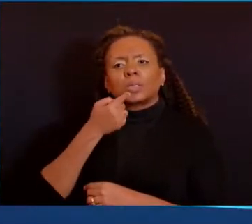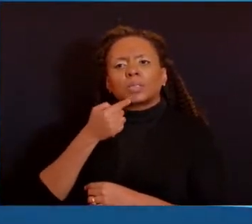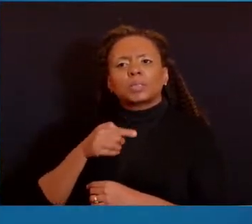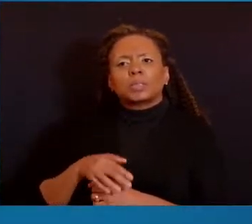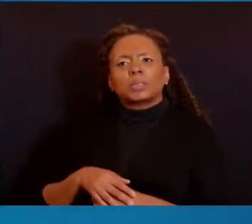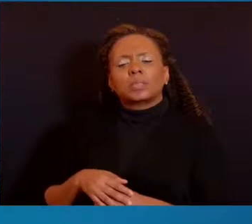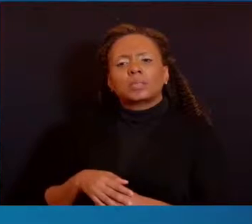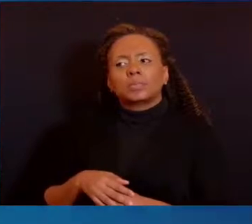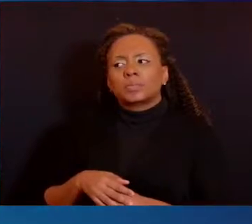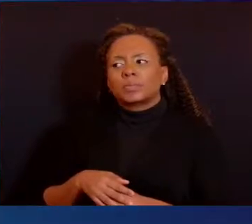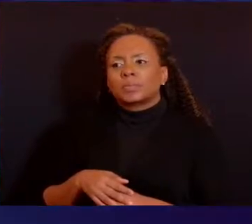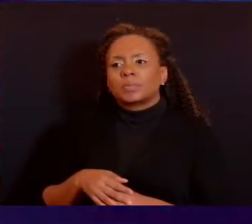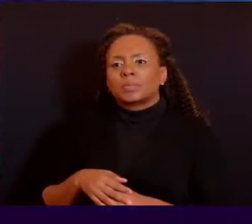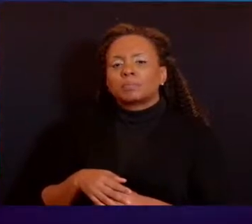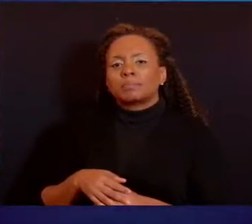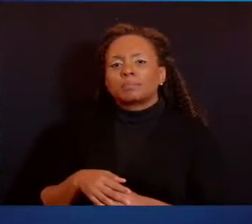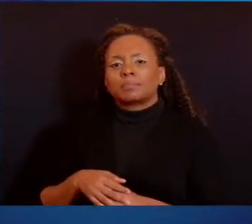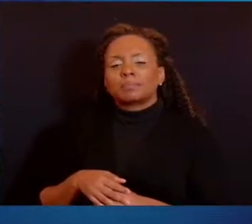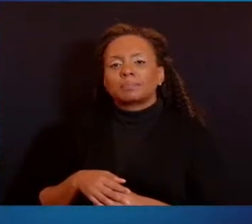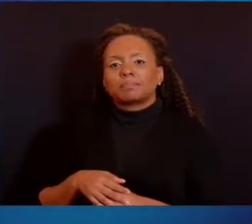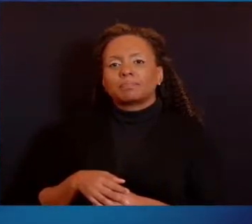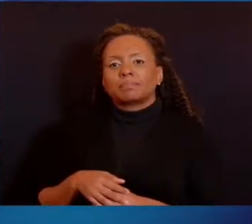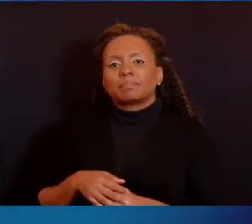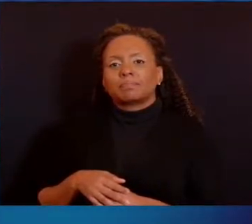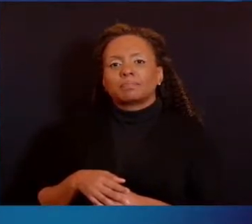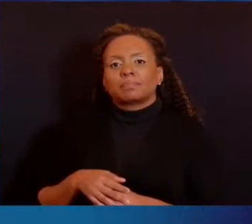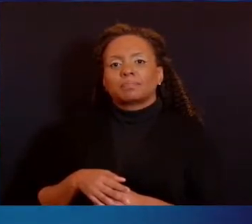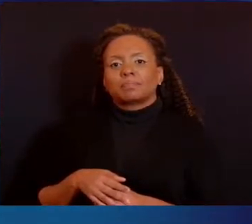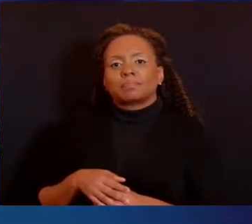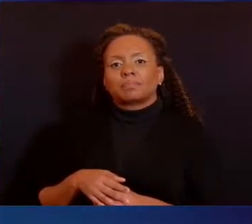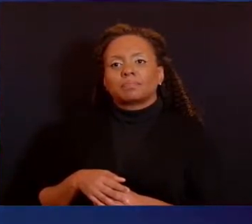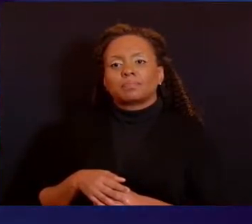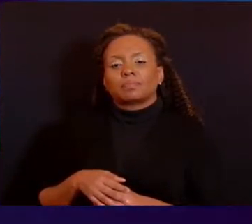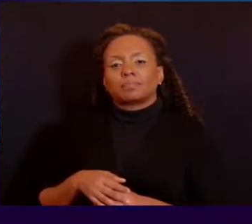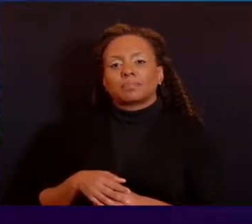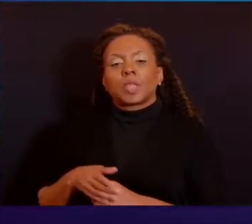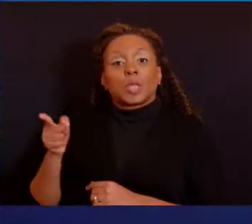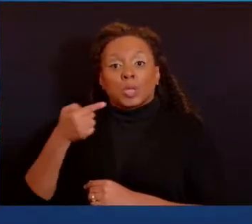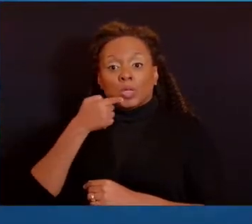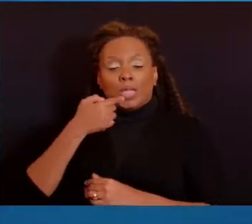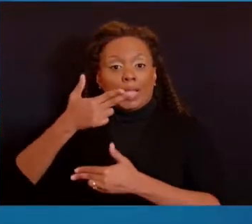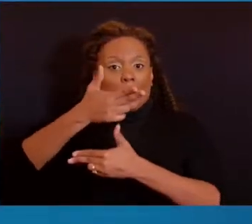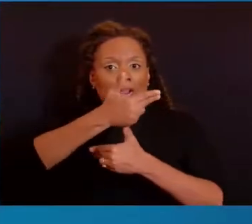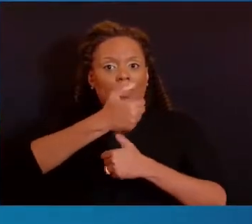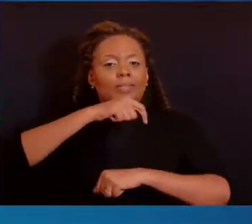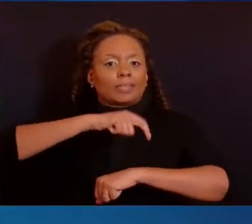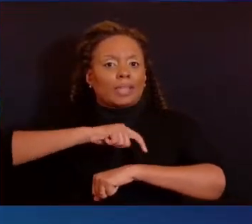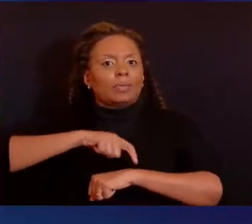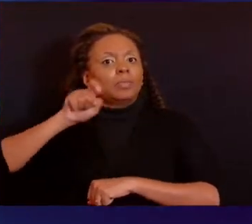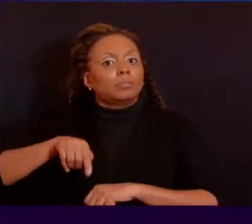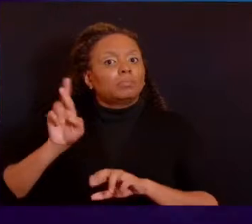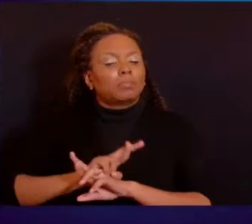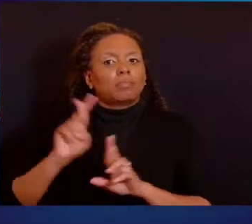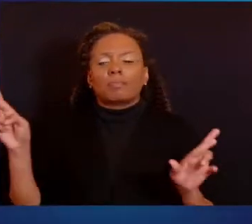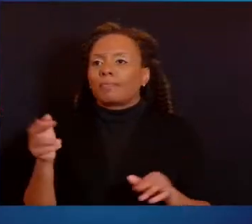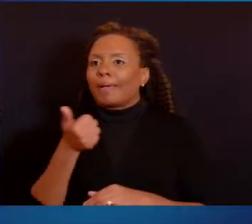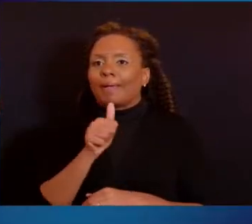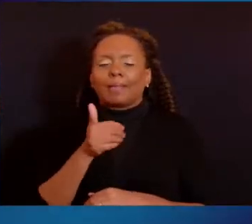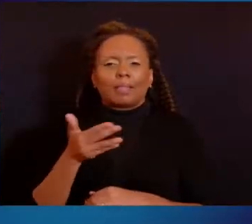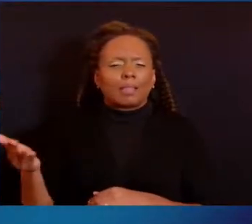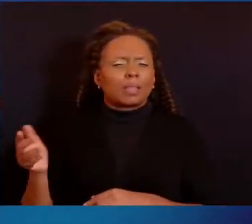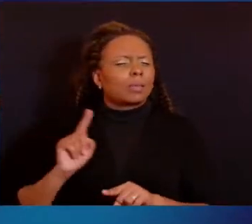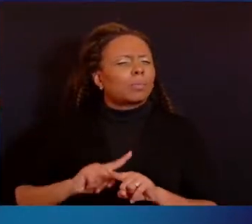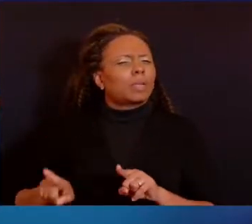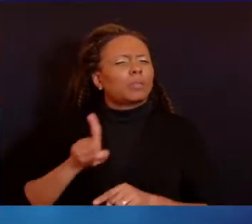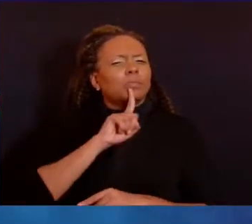you would have pointed out that because of the period that we're in the hurricane season, that we should be prepared for literally anything. But I found it